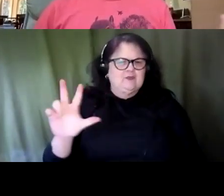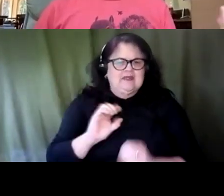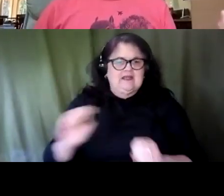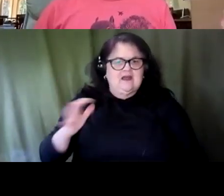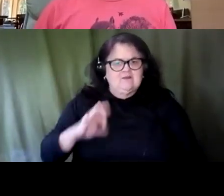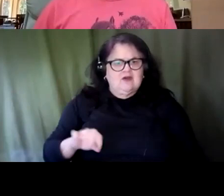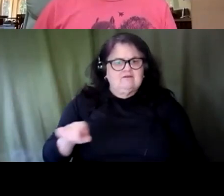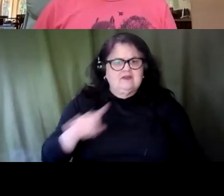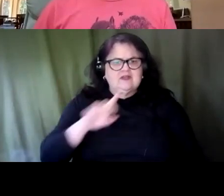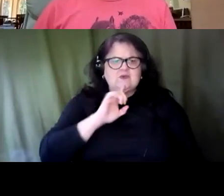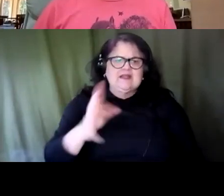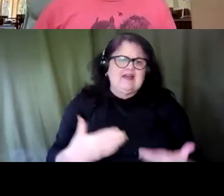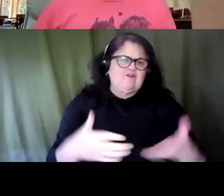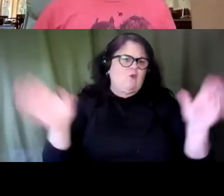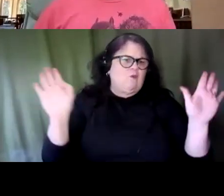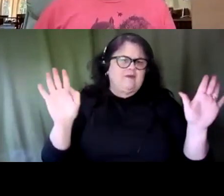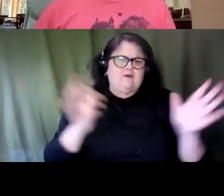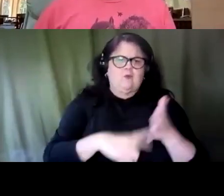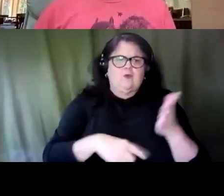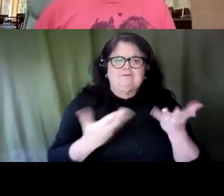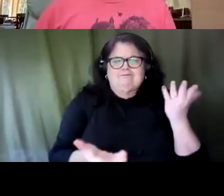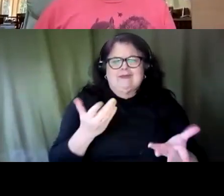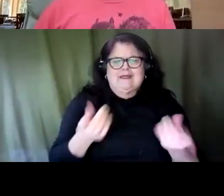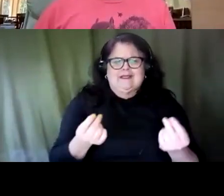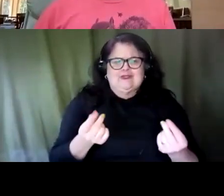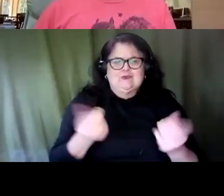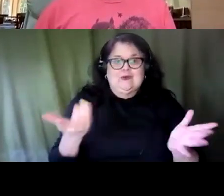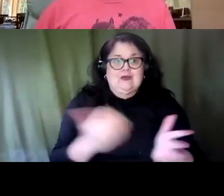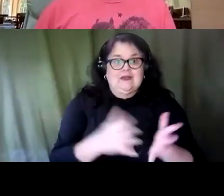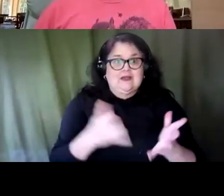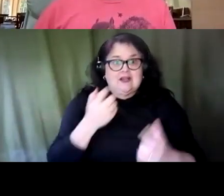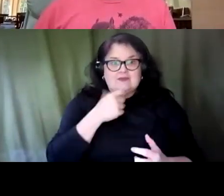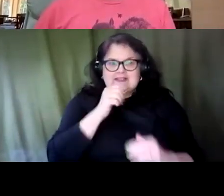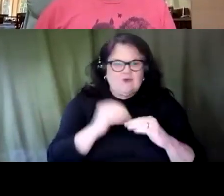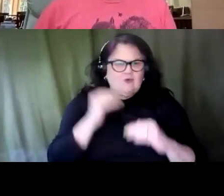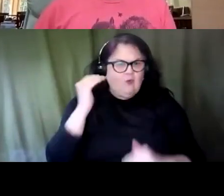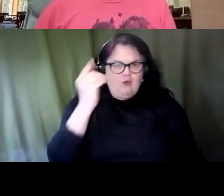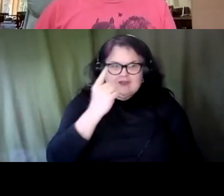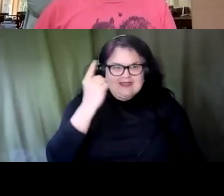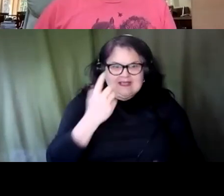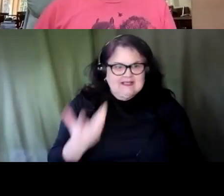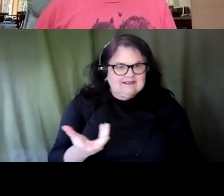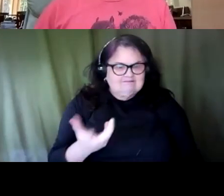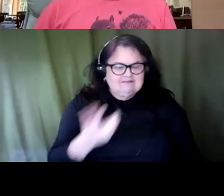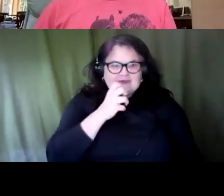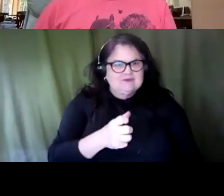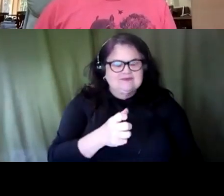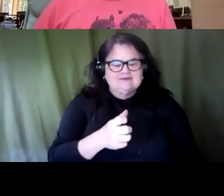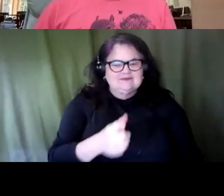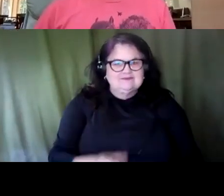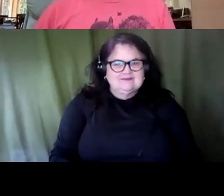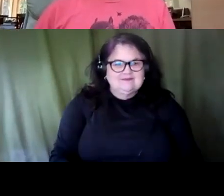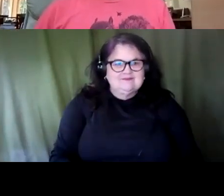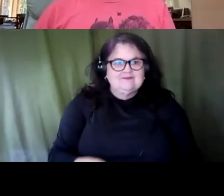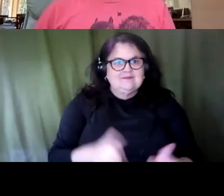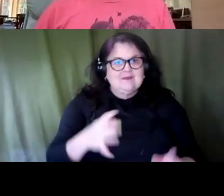there's kind of an open space for what you might do. And again, I just want to say, don't overthink it. But the benefit